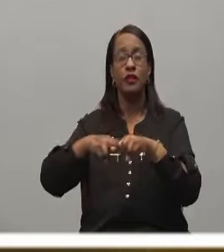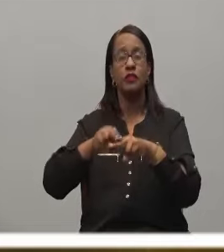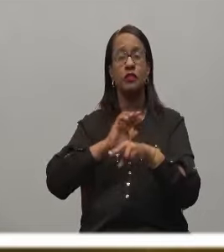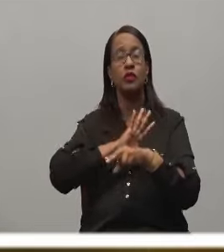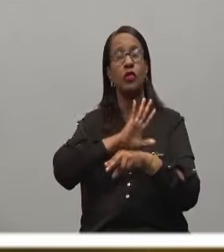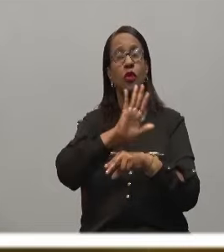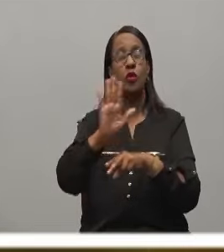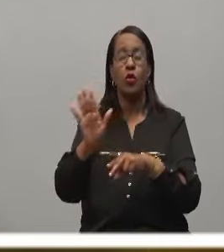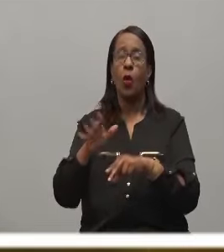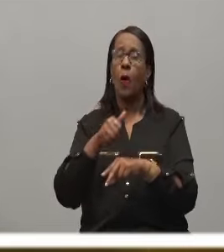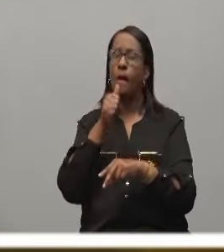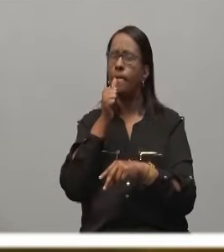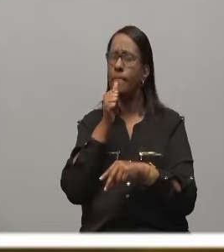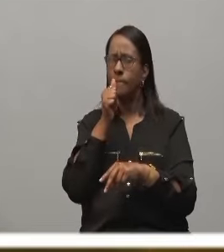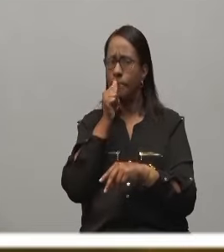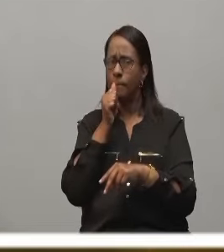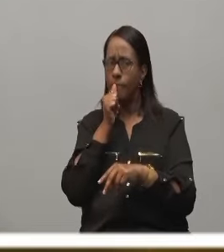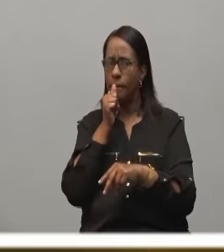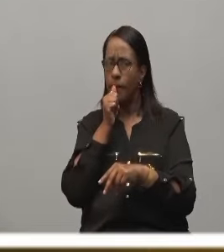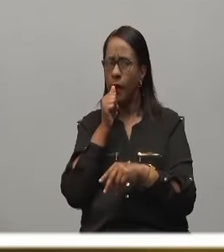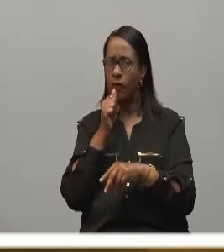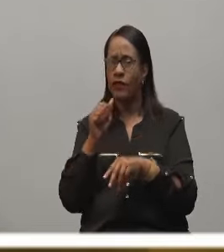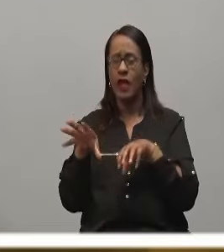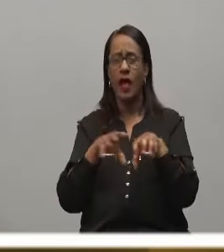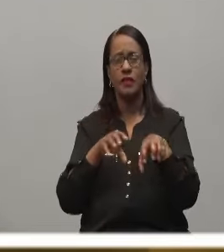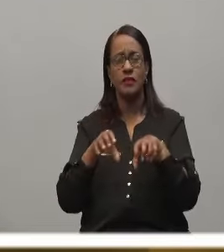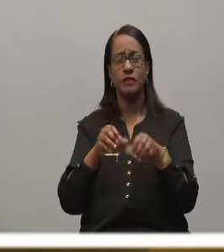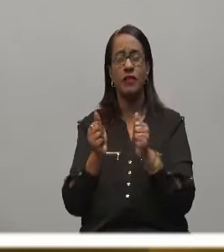offered that you experience being tempted.